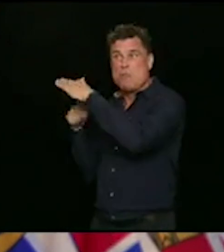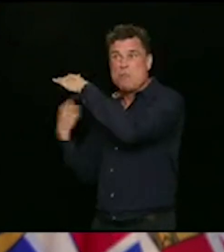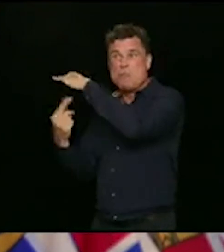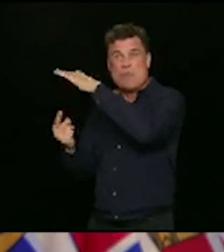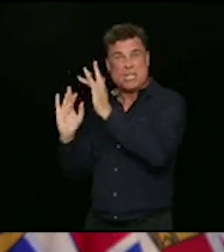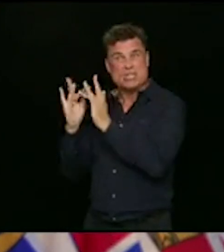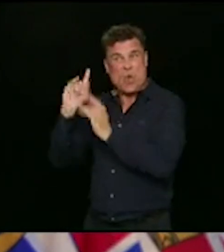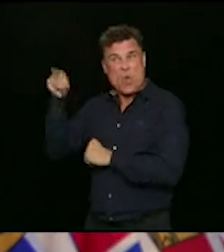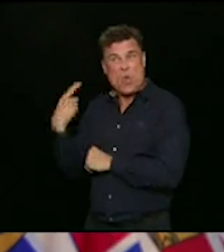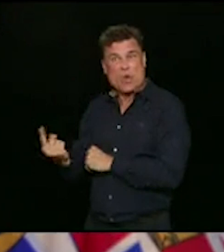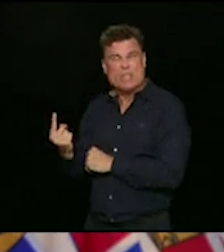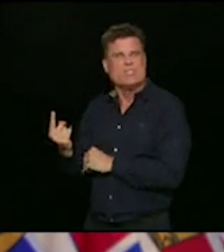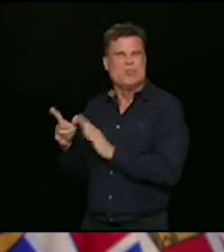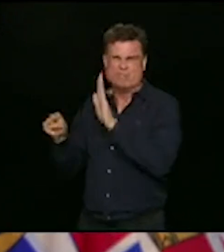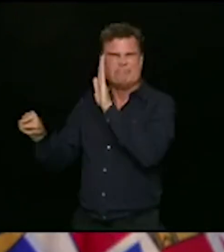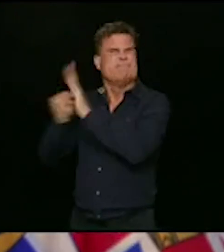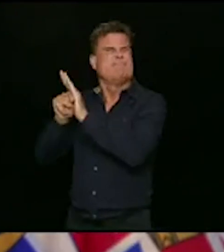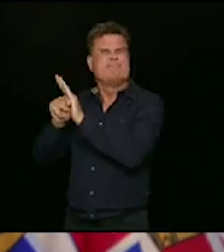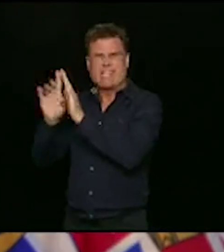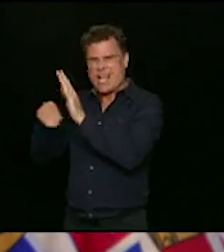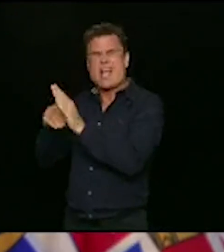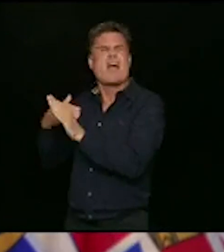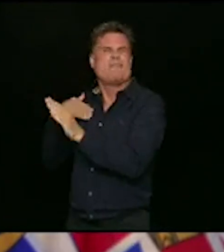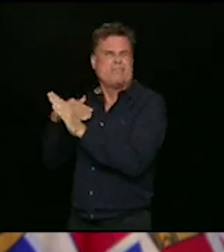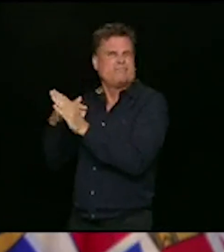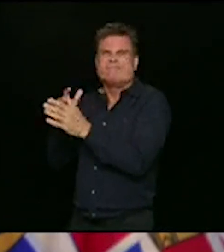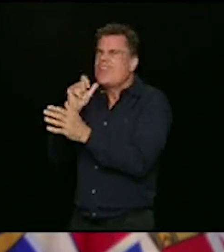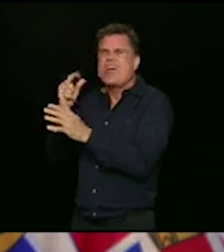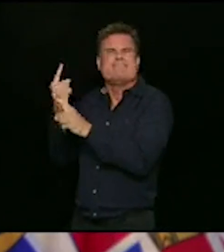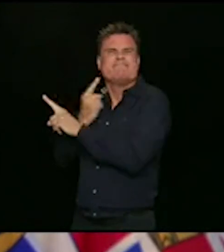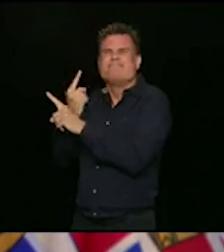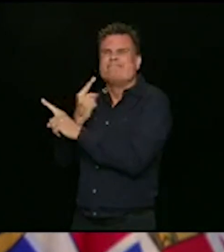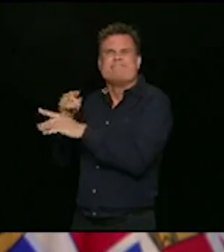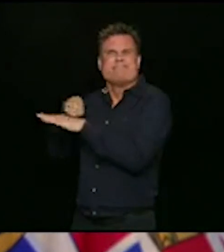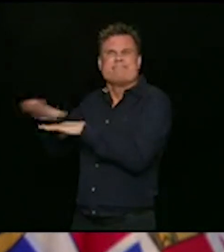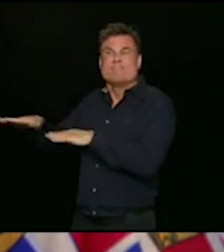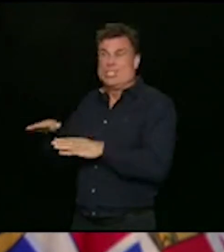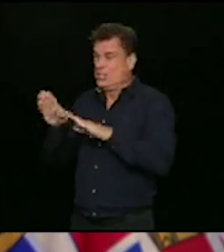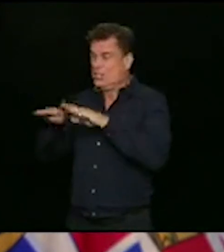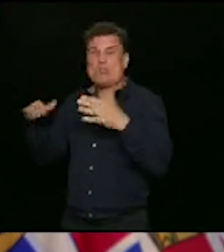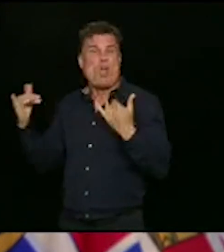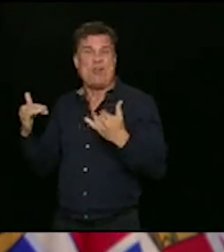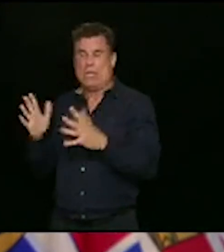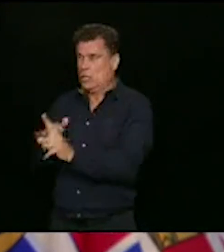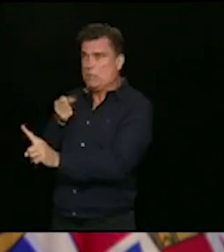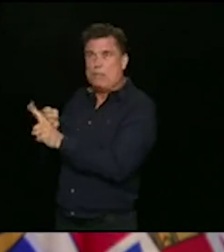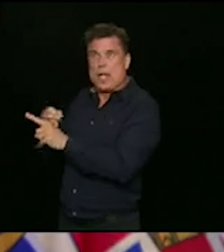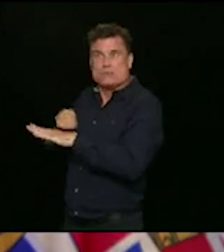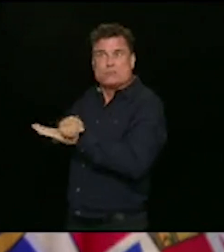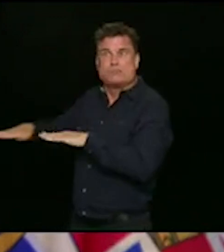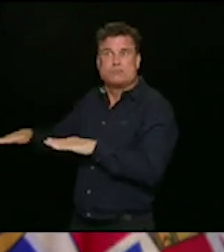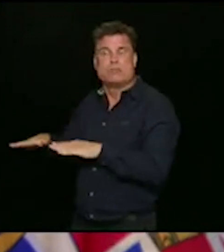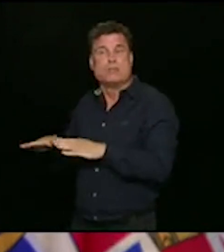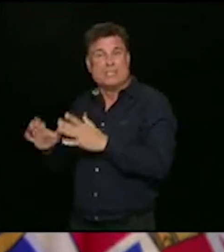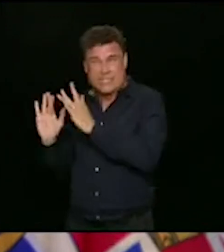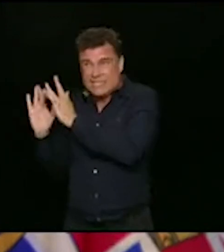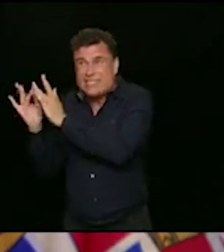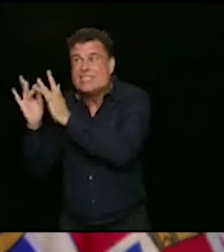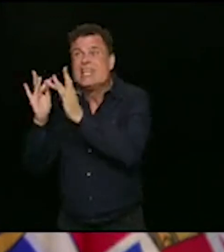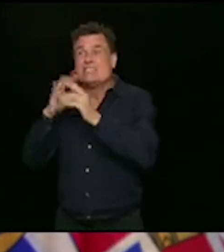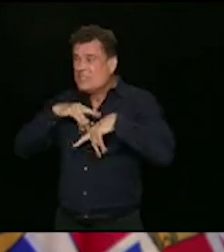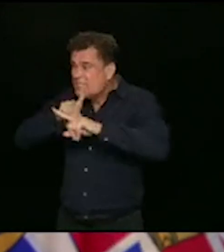children, and there are many children who are experiencing those now, and we've learned that from the surveys that we've done. We've learned that